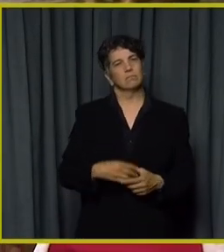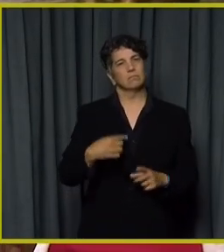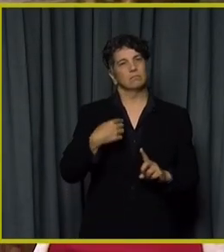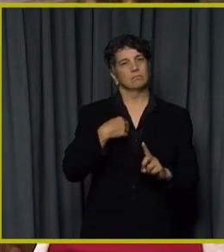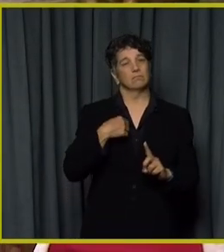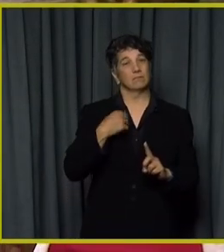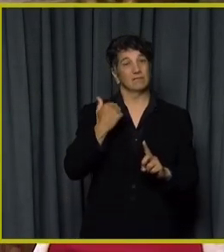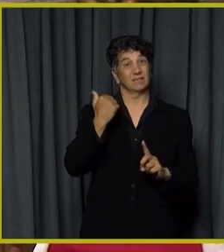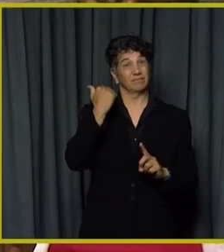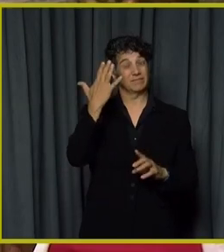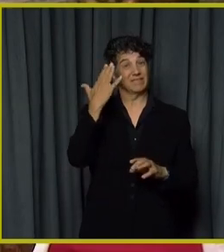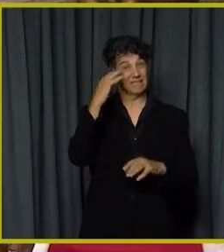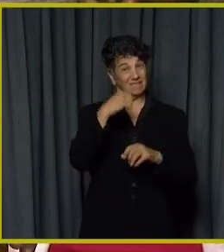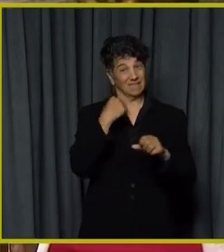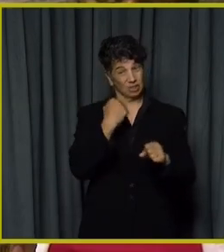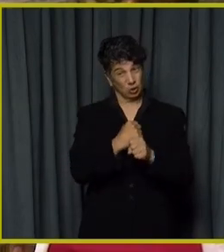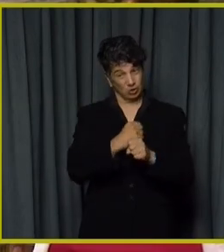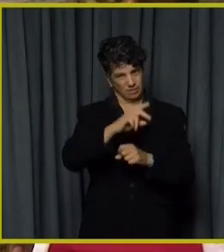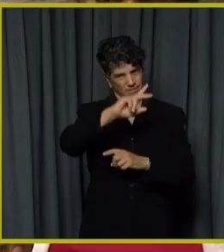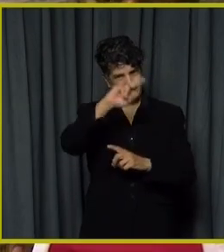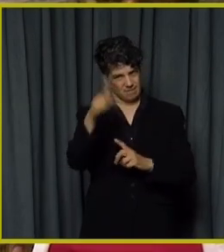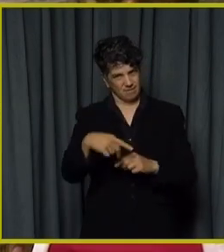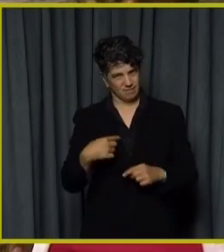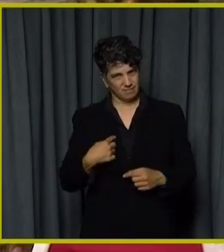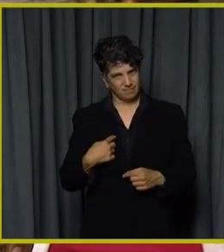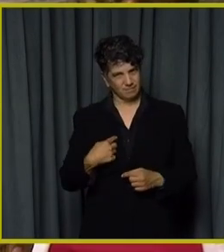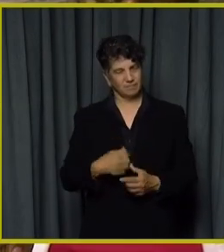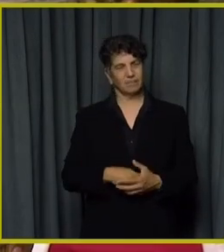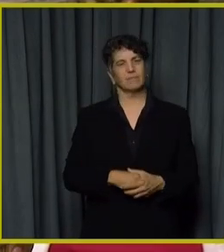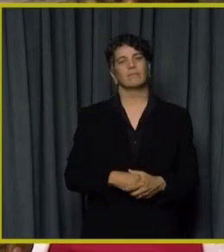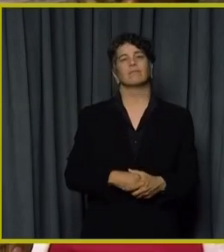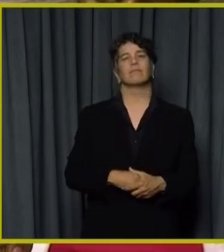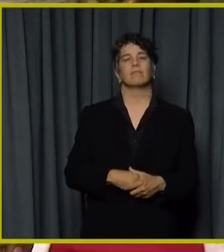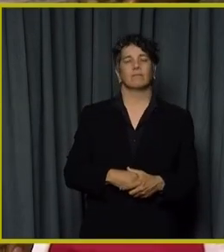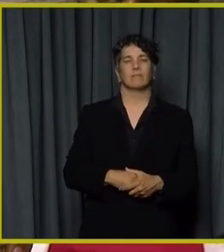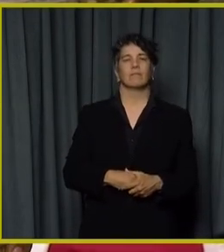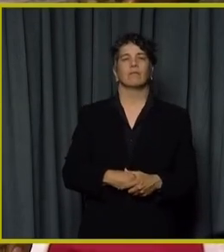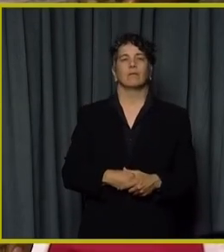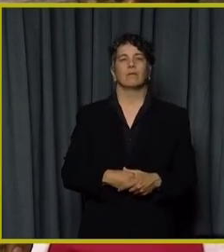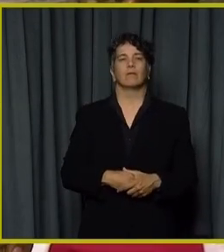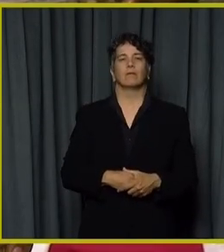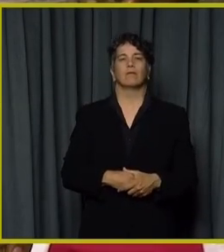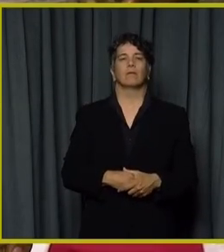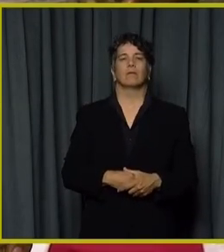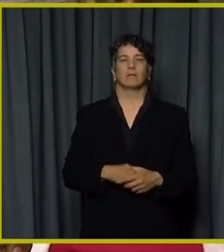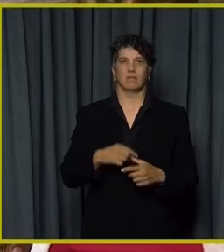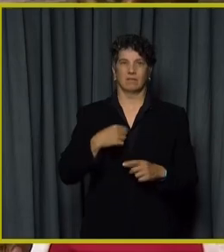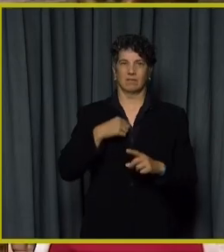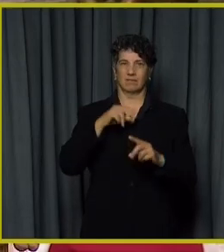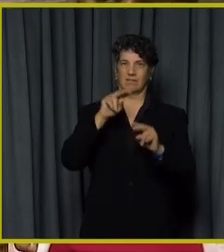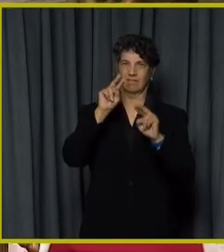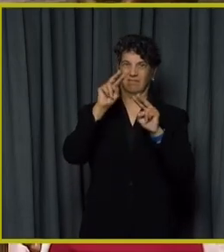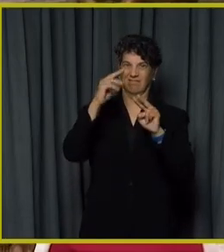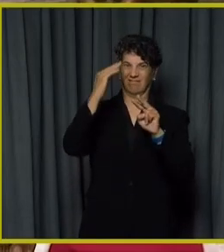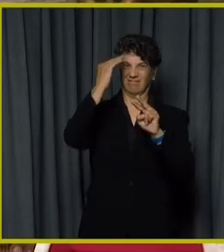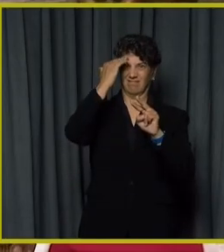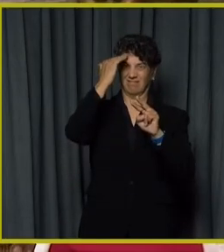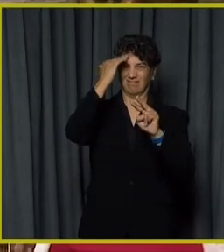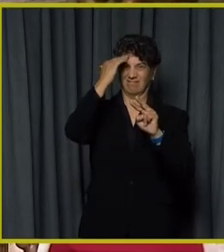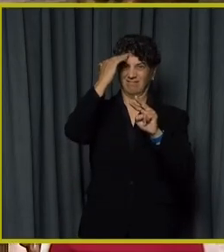that I couldn't be out after curfew. So two very, very